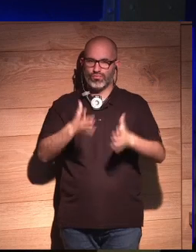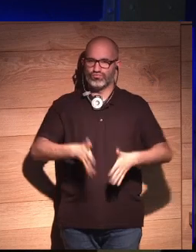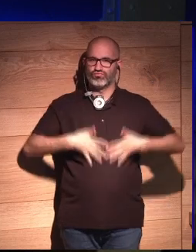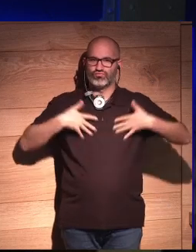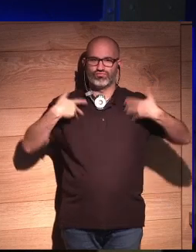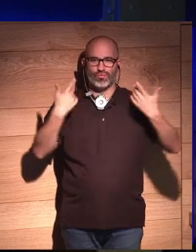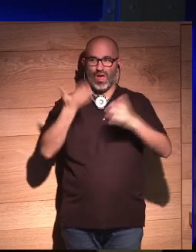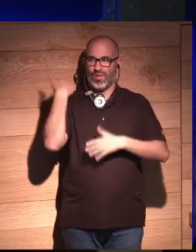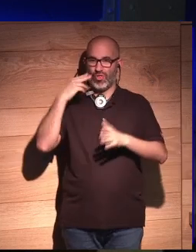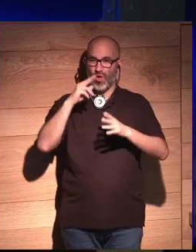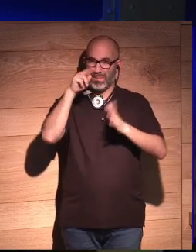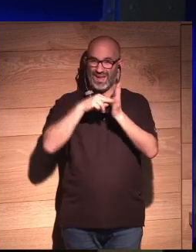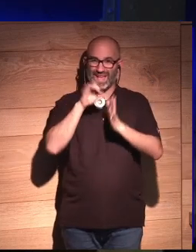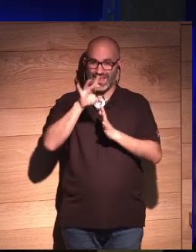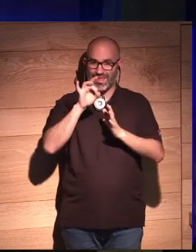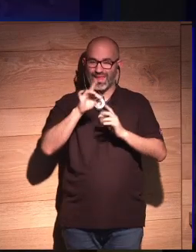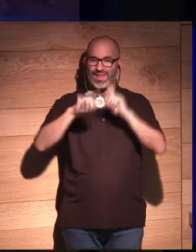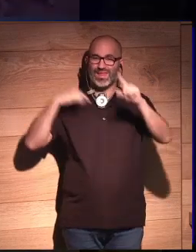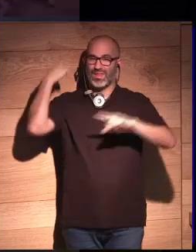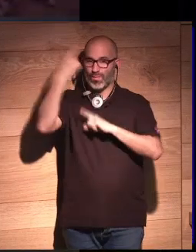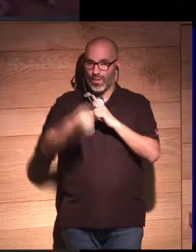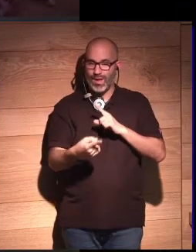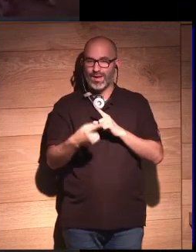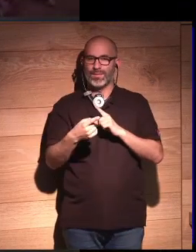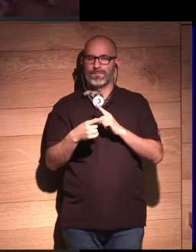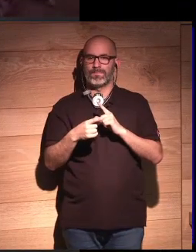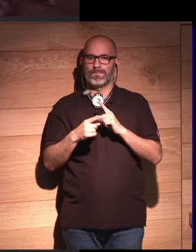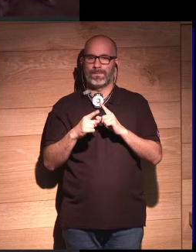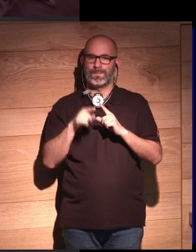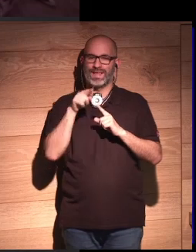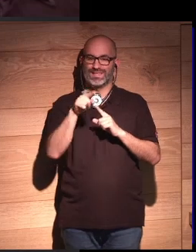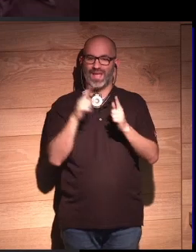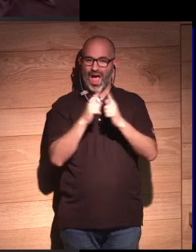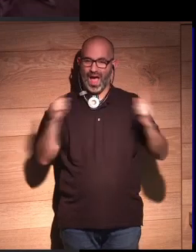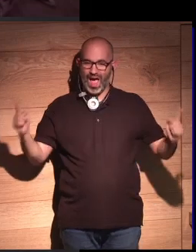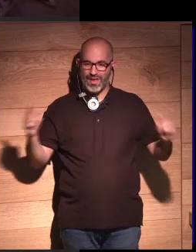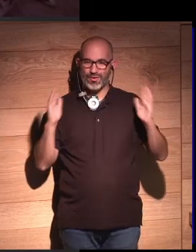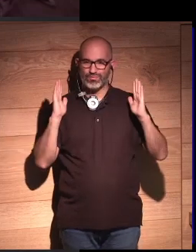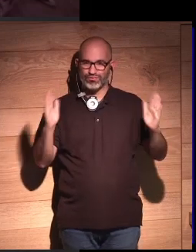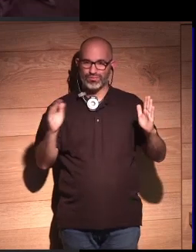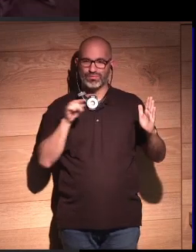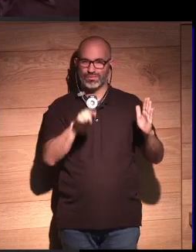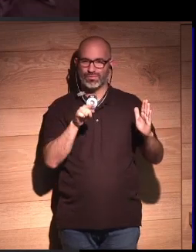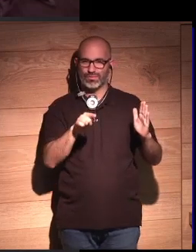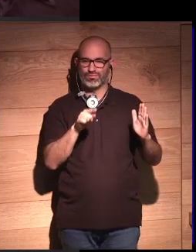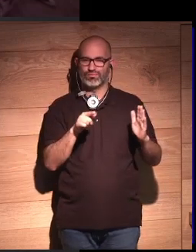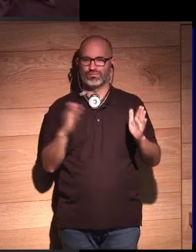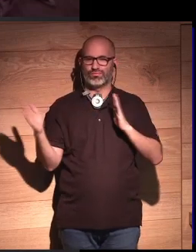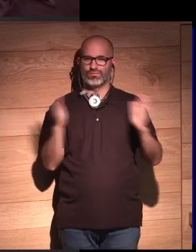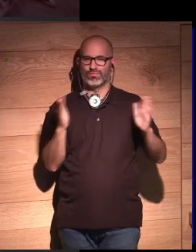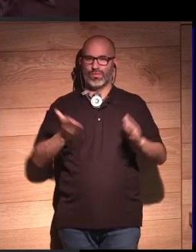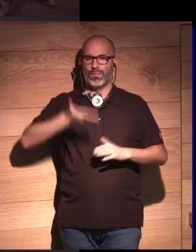2015, the next year, was indeed a watershed year, not only for this medium, for the